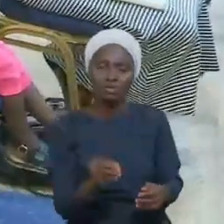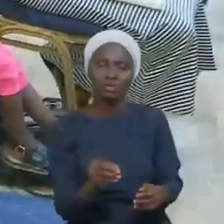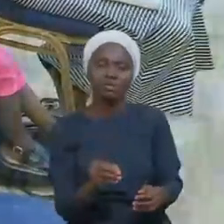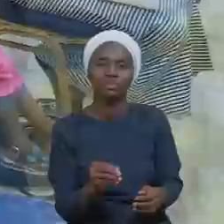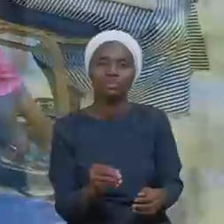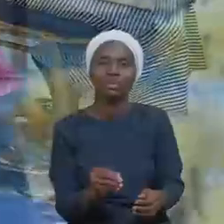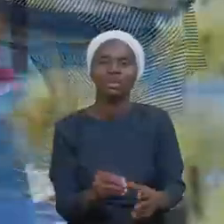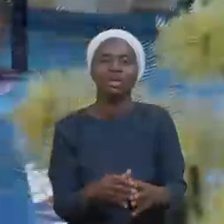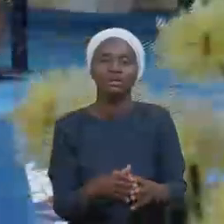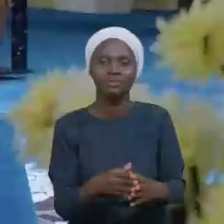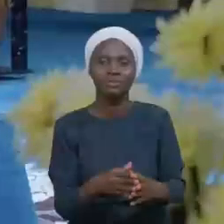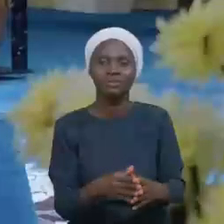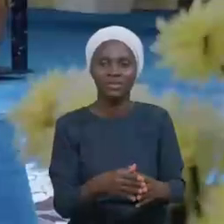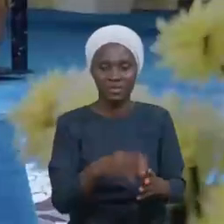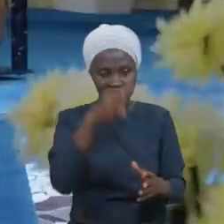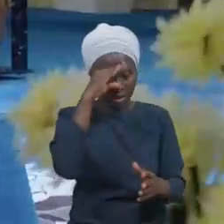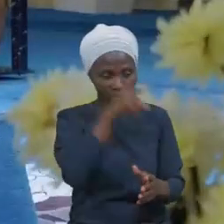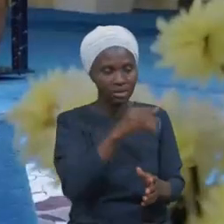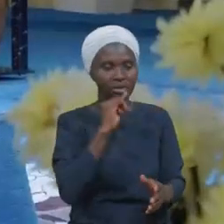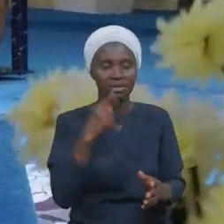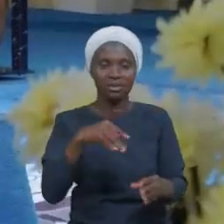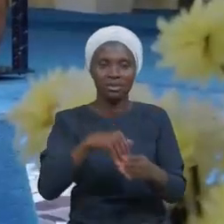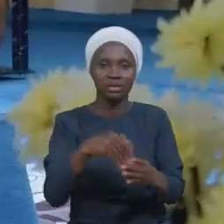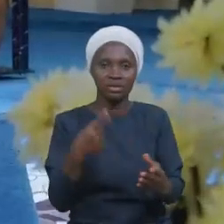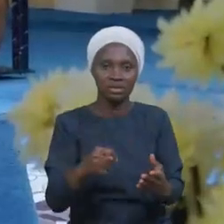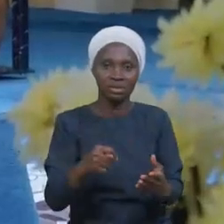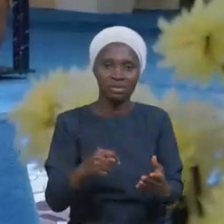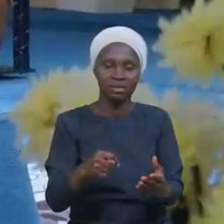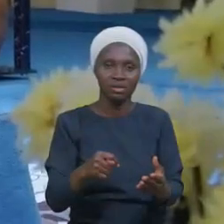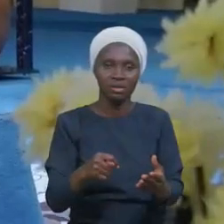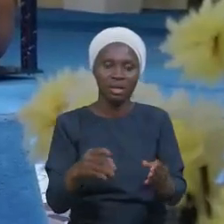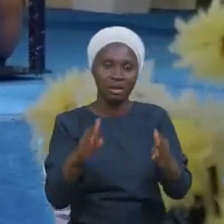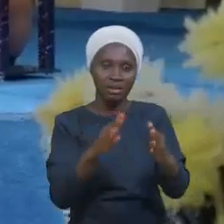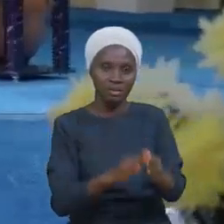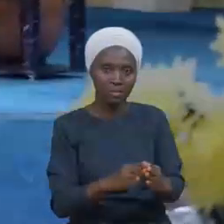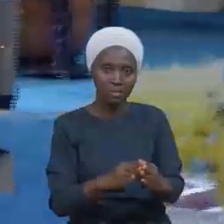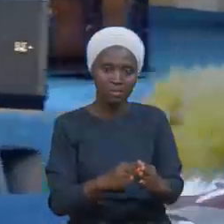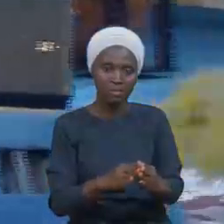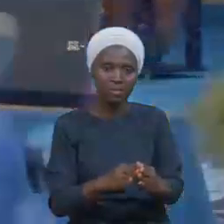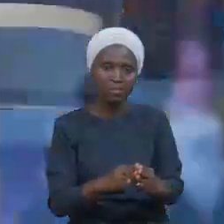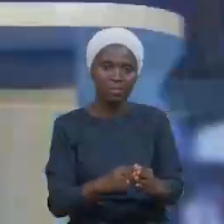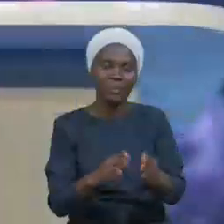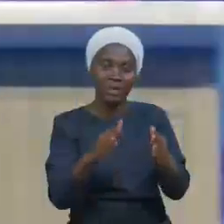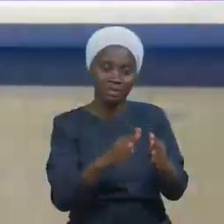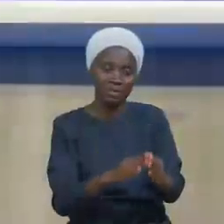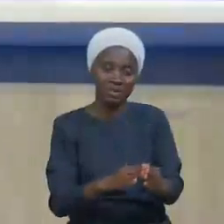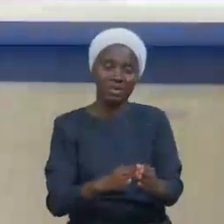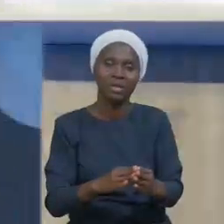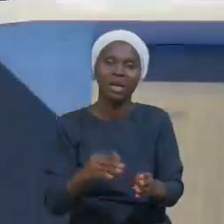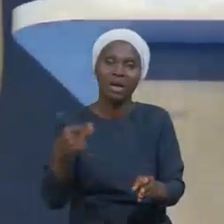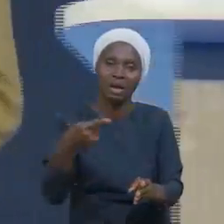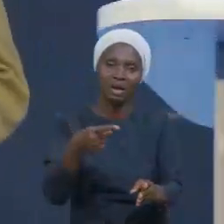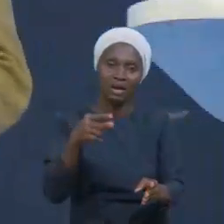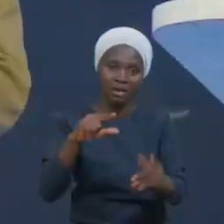gang, in the group of blind people. And we identify ourselves by the kind of dress